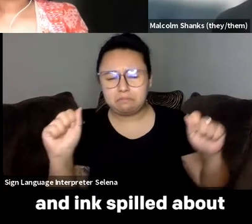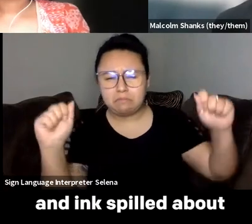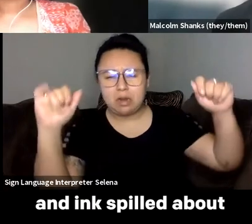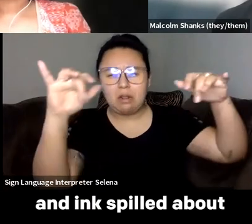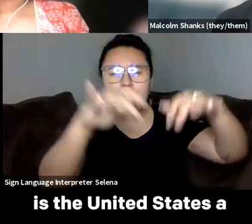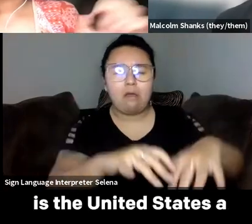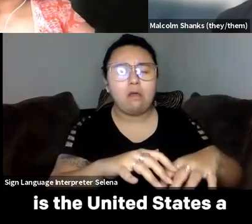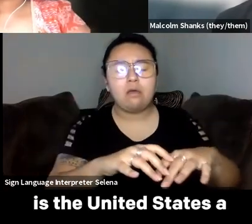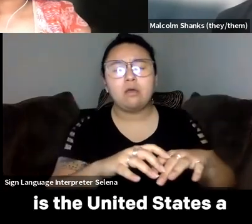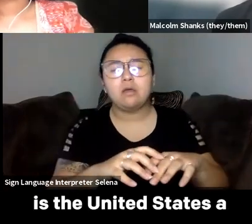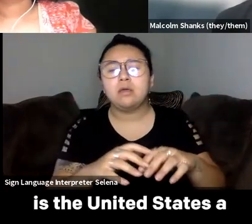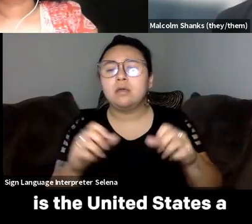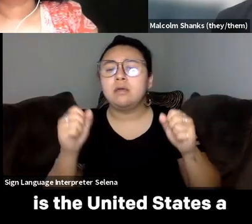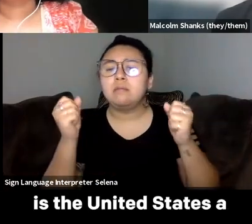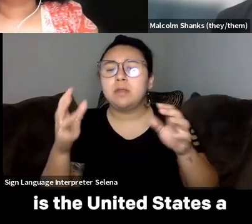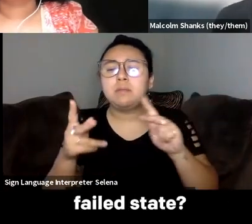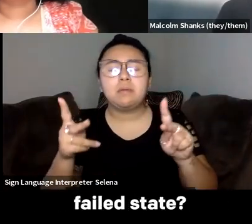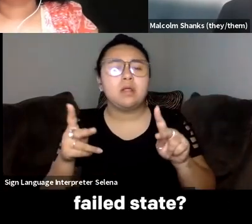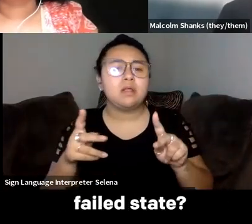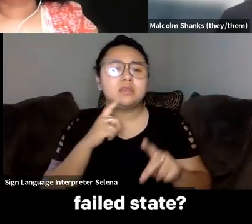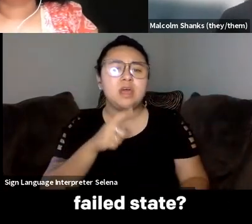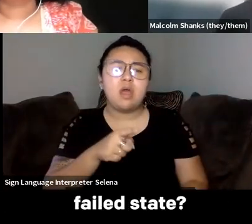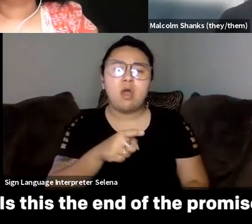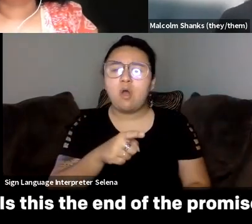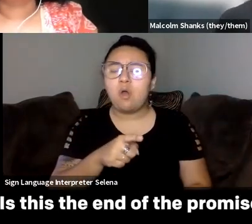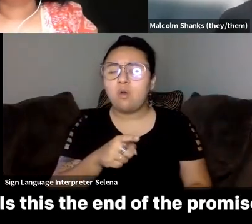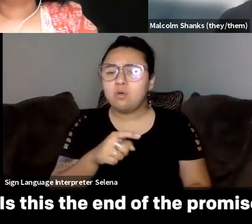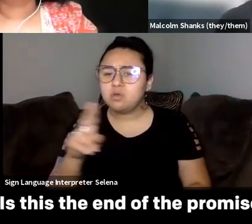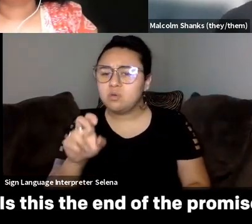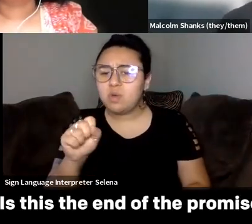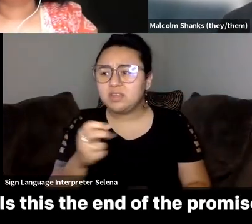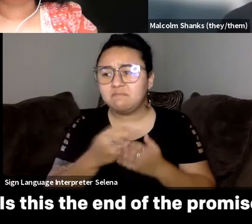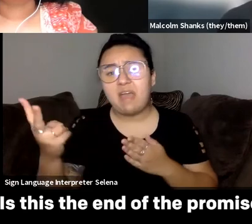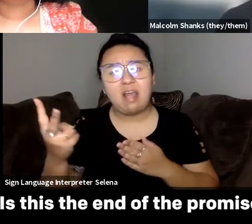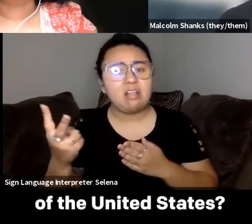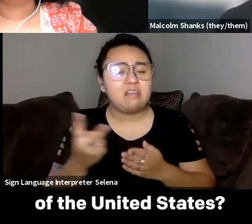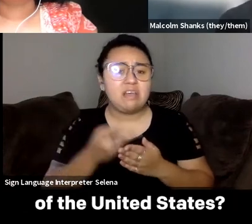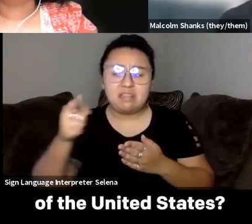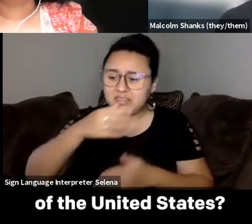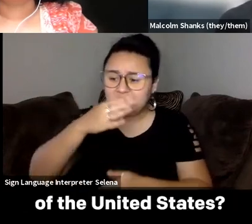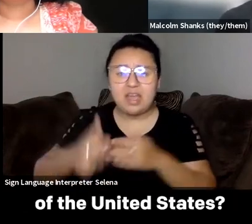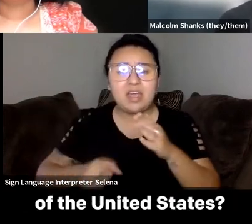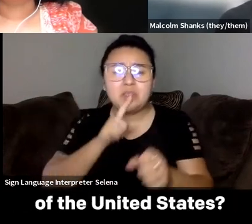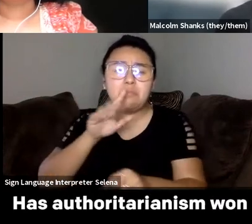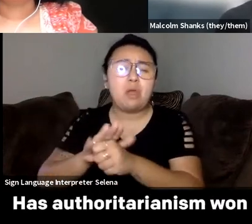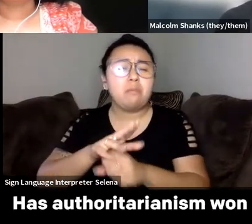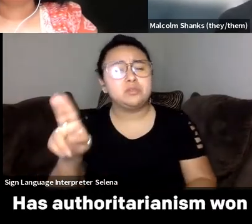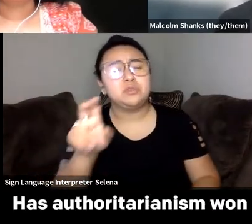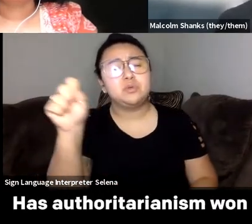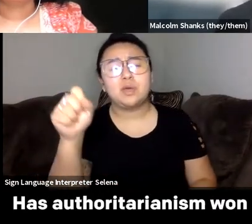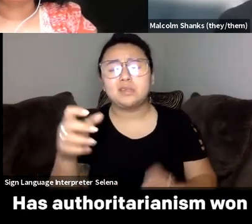spilled about, is the United States a failed state? Is this the end of the promise of the United States?